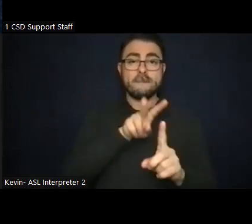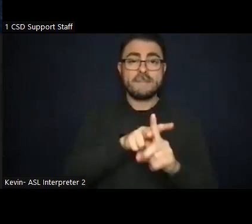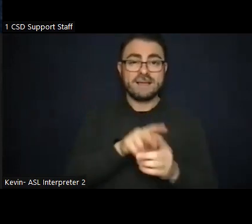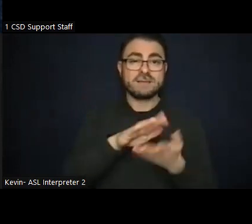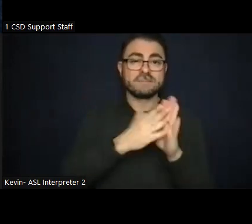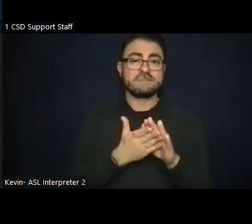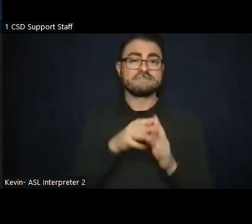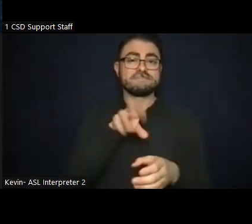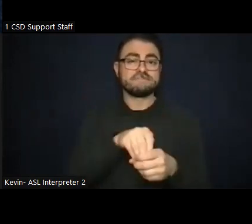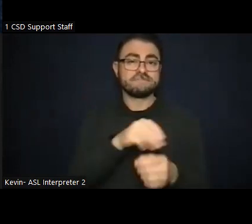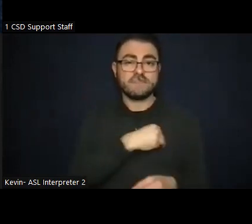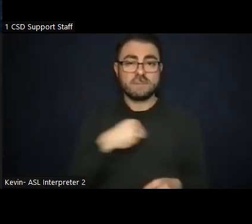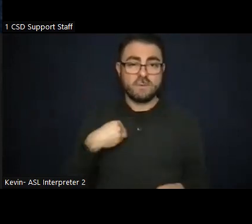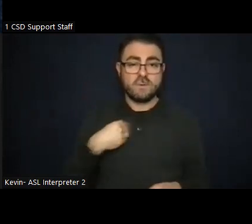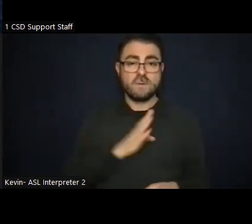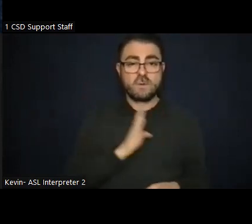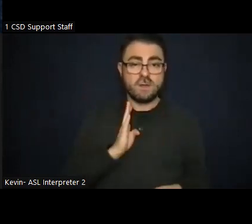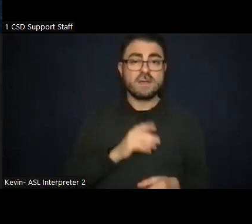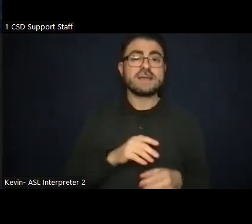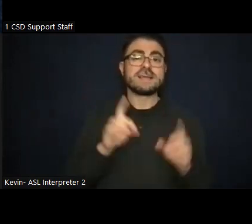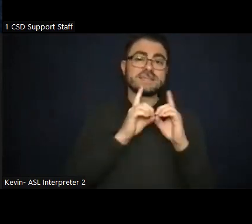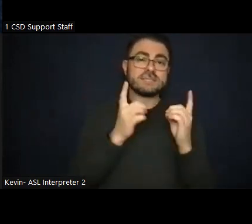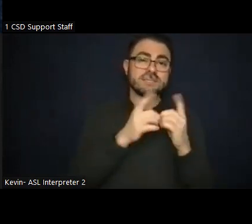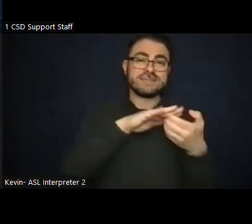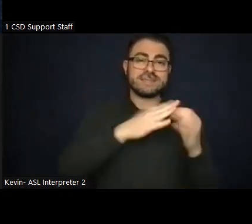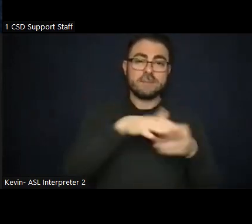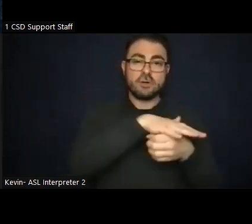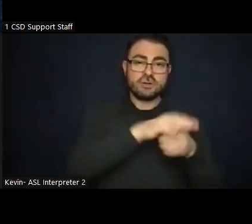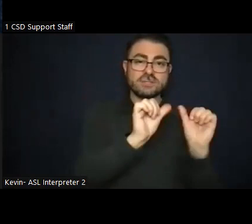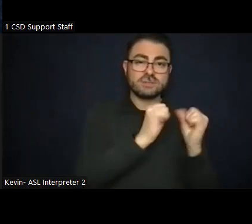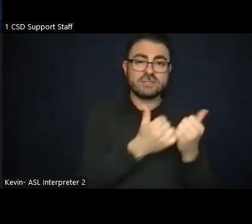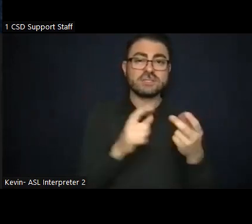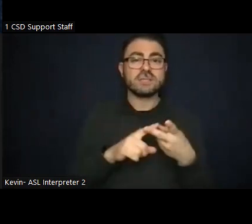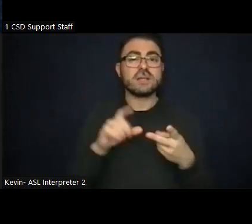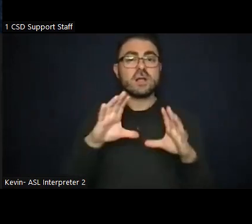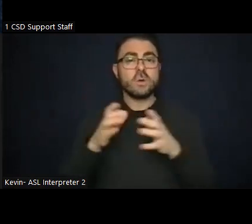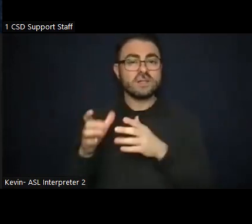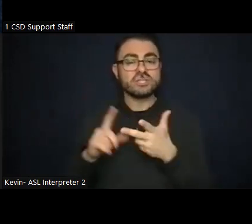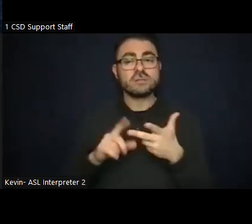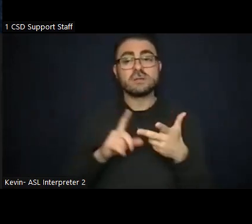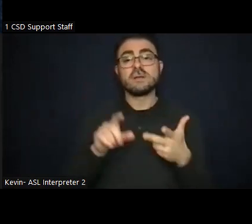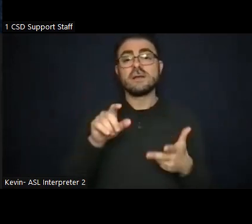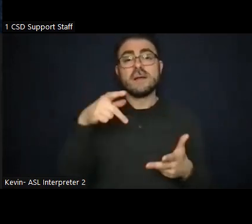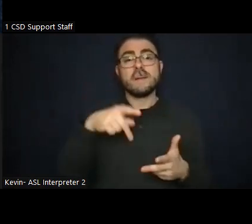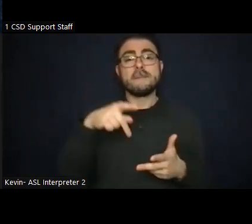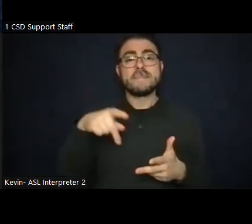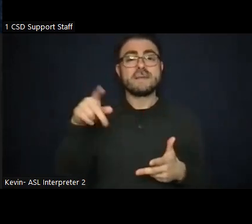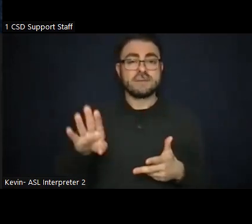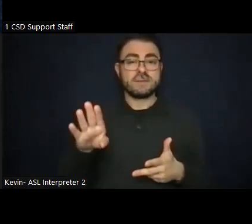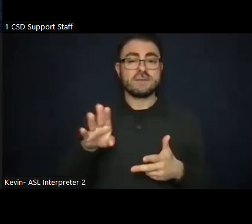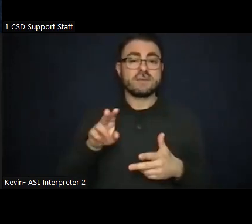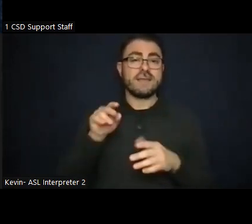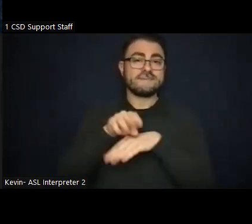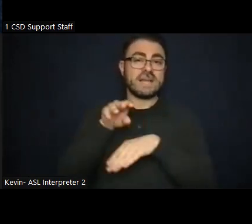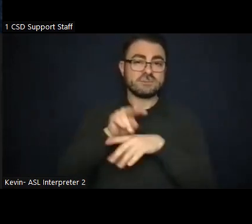mentioned neighborhood associations, district coalitions, police bureau advisory committees, and glad that you added the